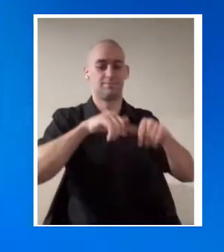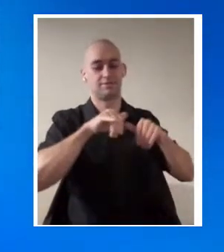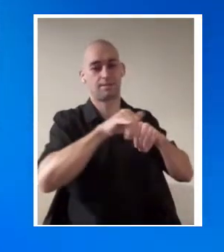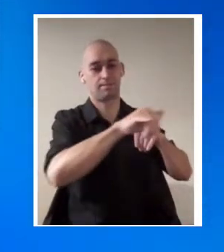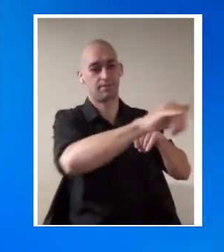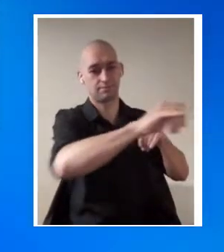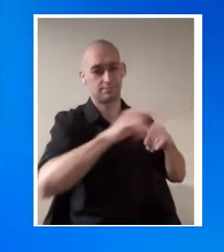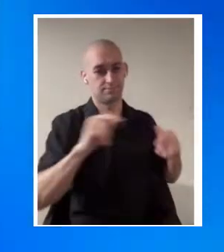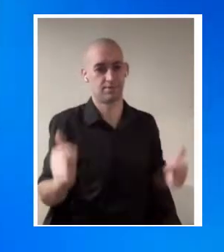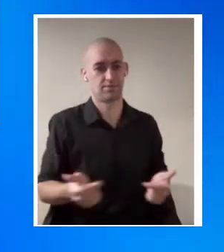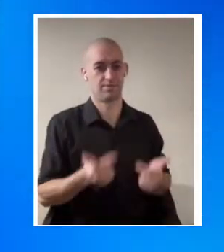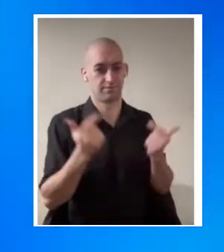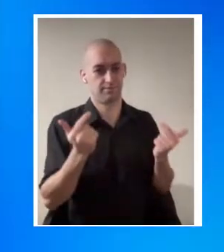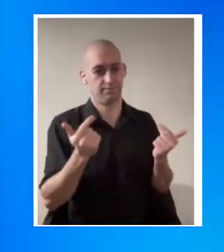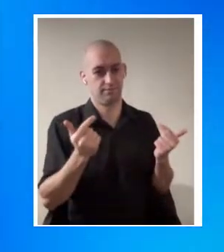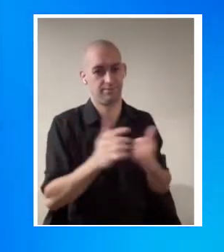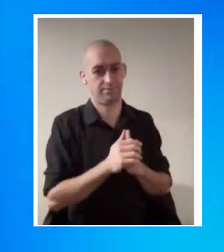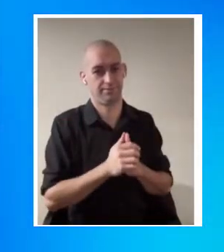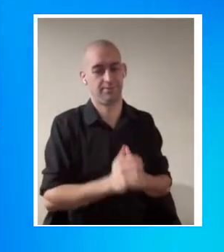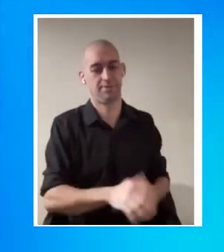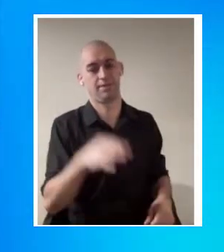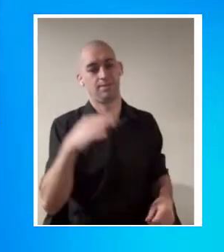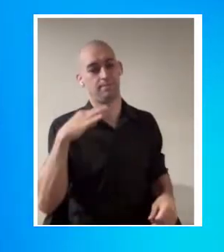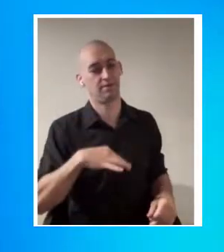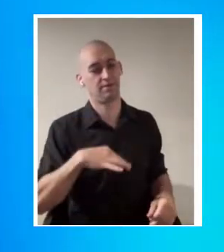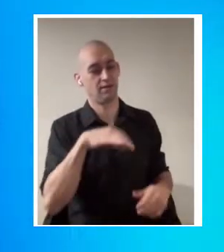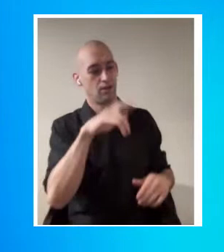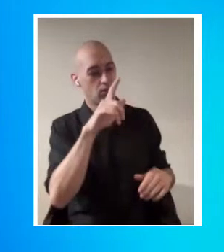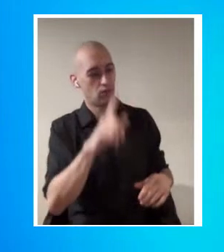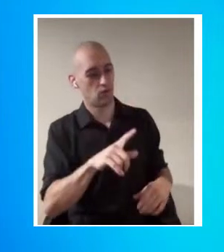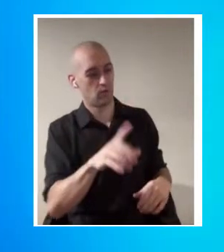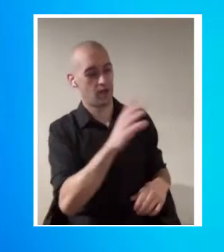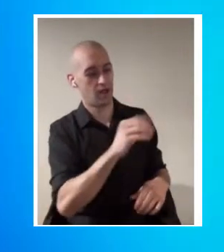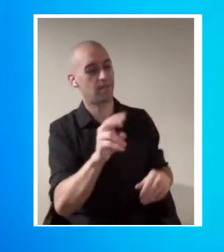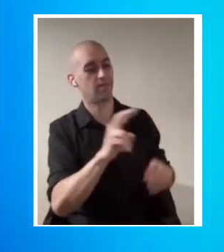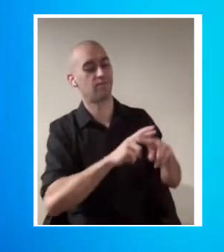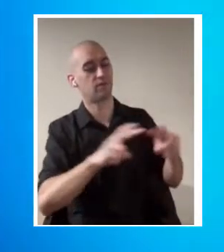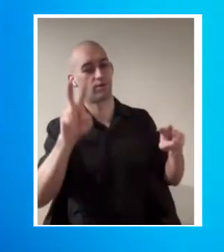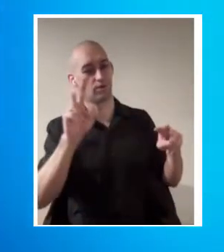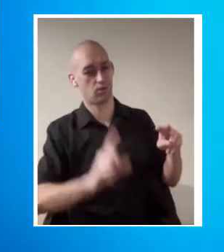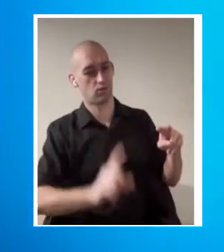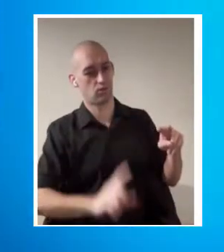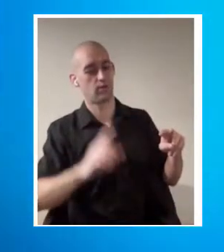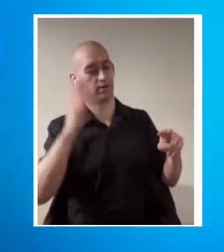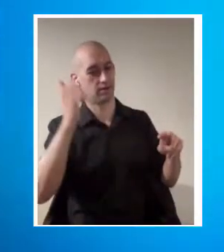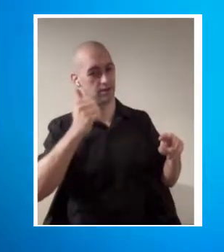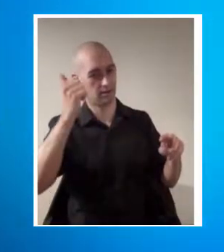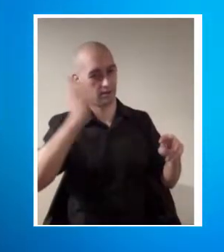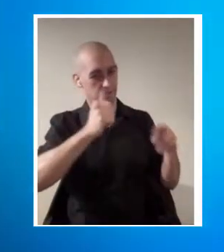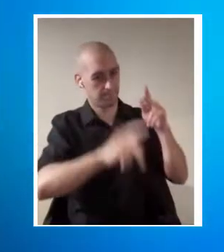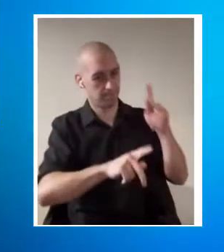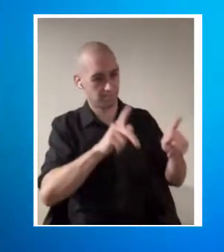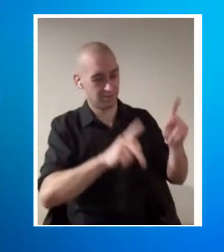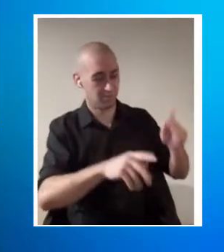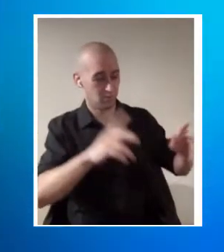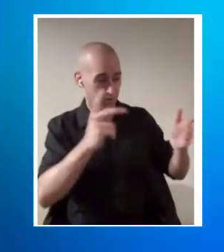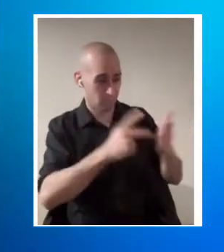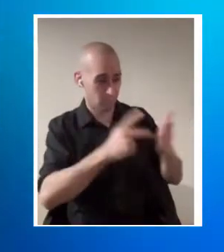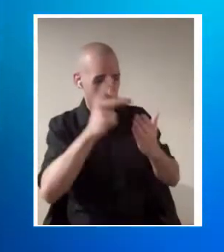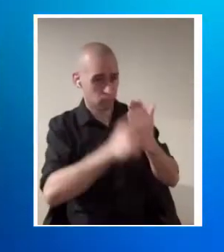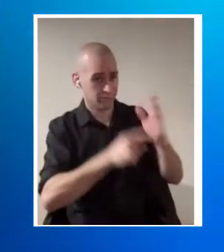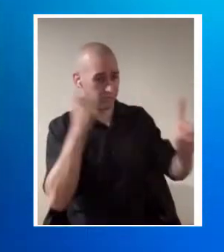program funds to benefit low and very low income persons. The program's objectives are